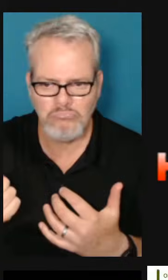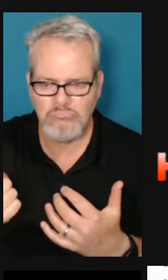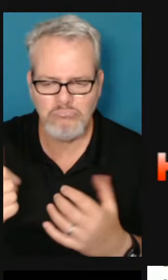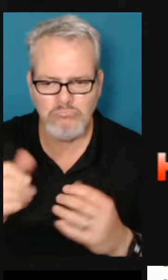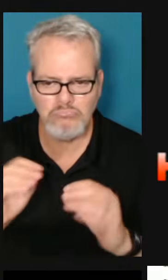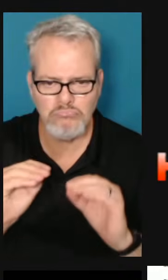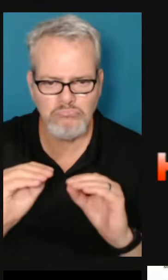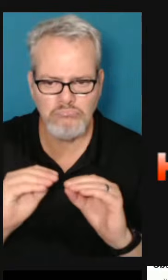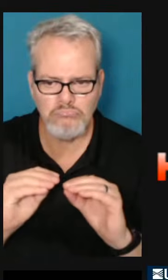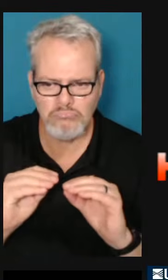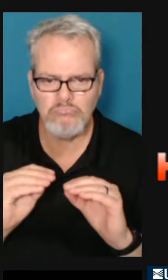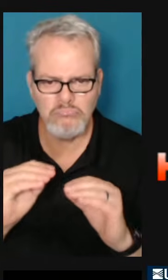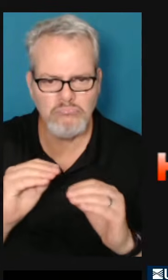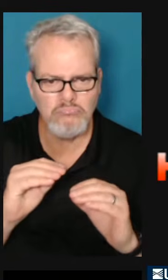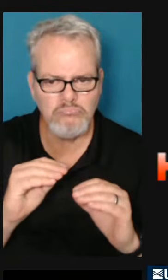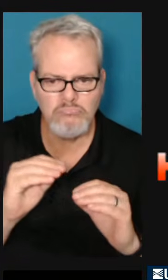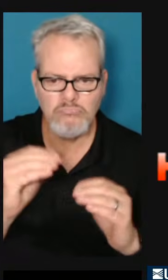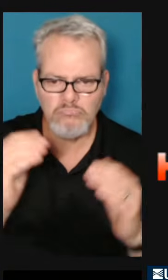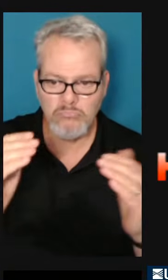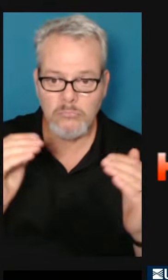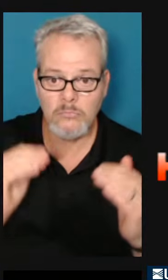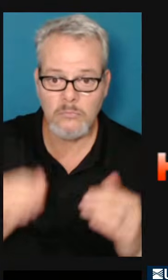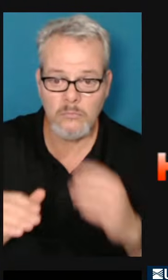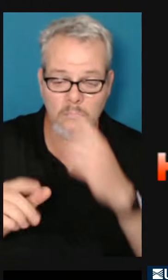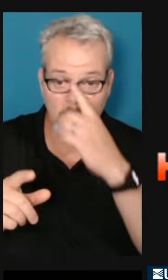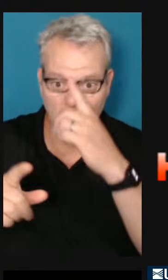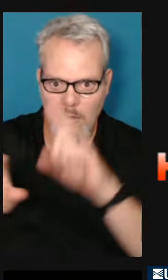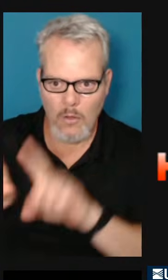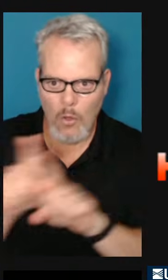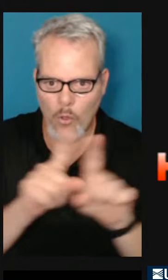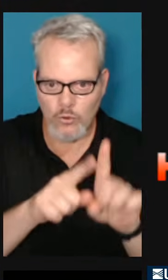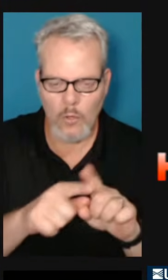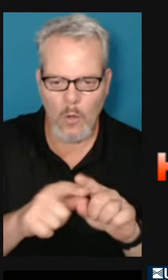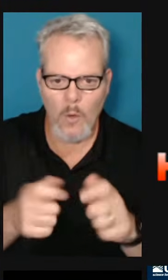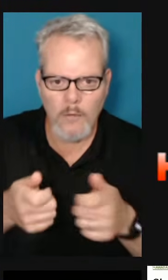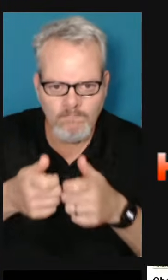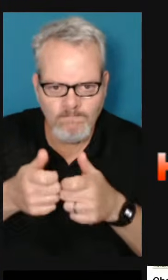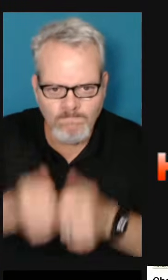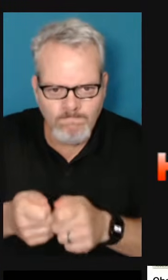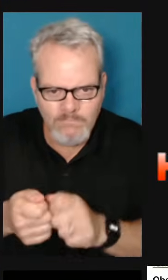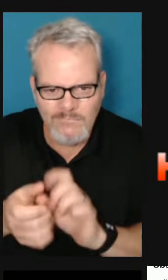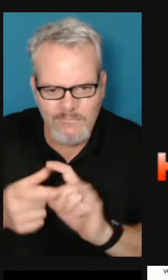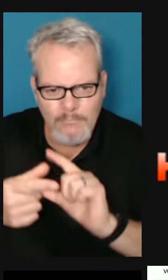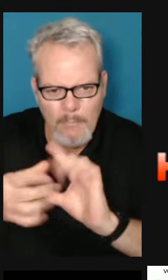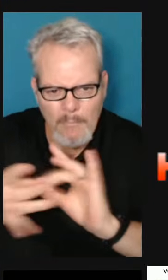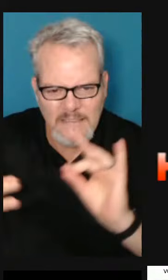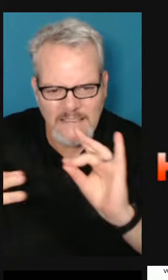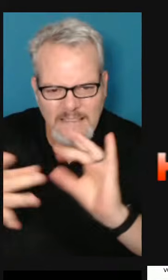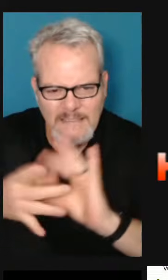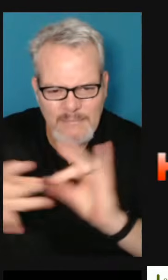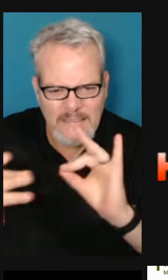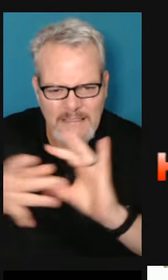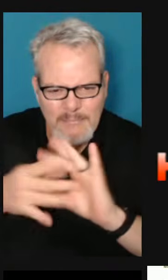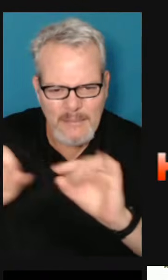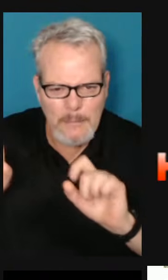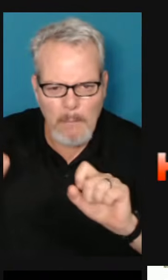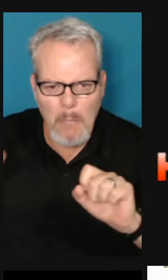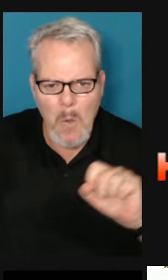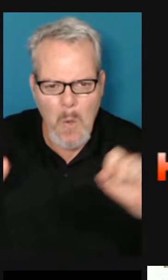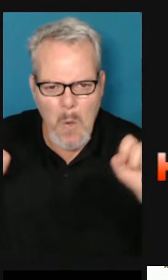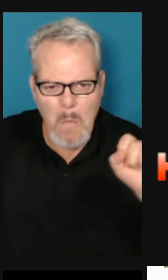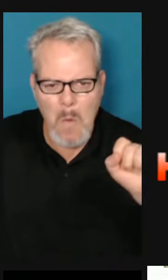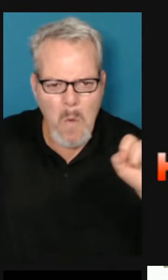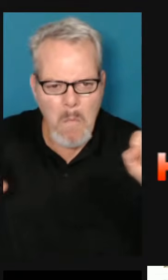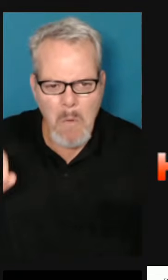we'll cover elsewhere. The USGS is also issuing messages on this message page besides those updates. So there's